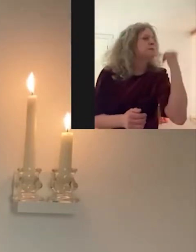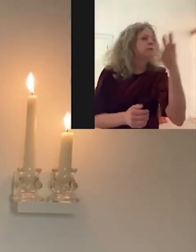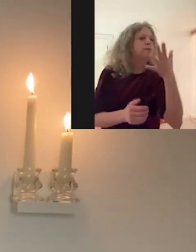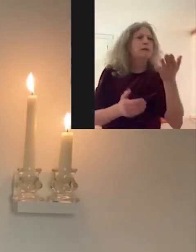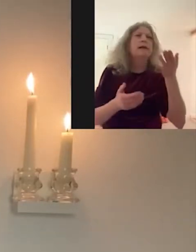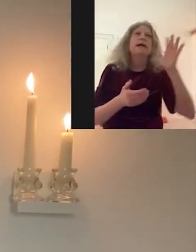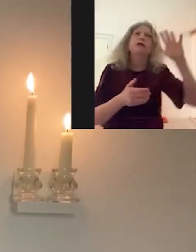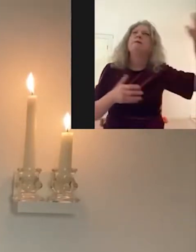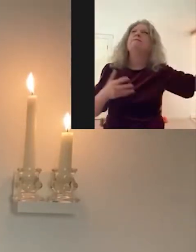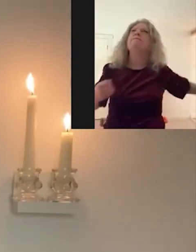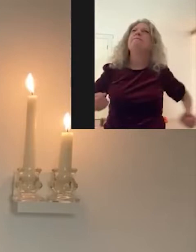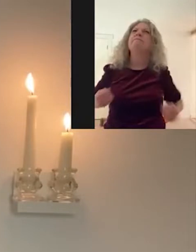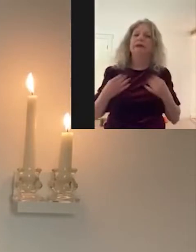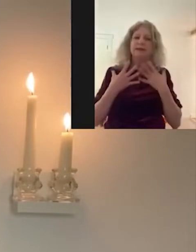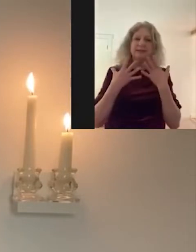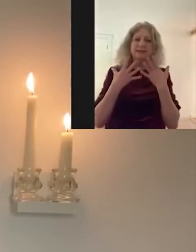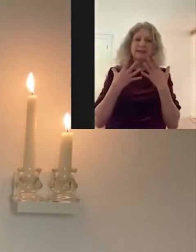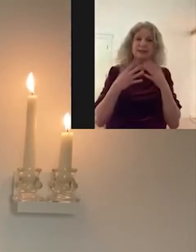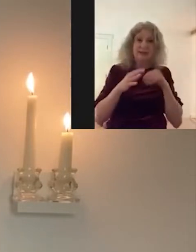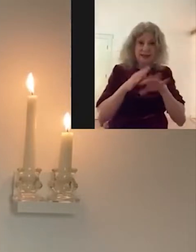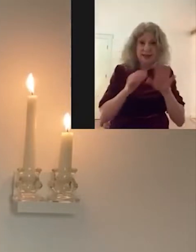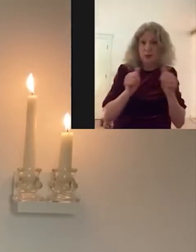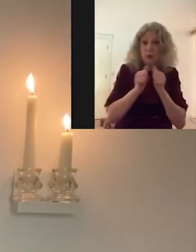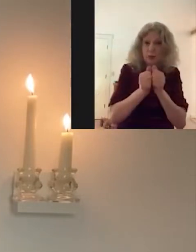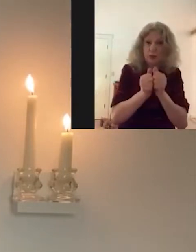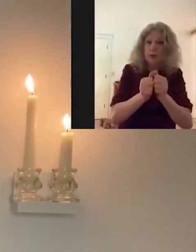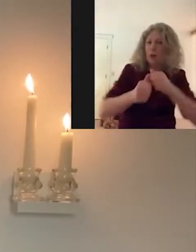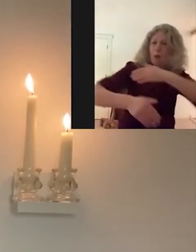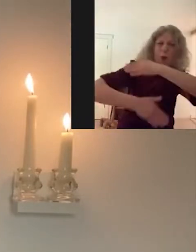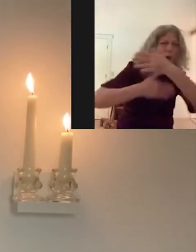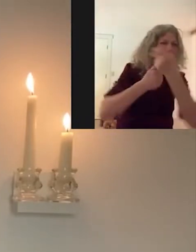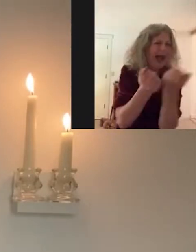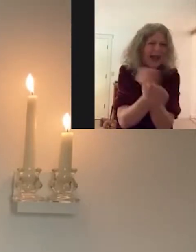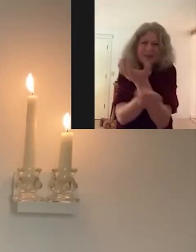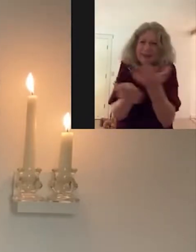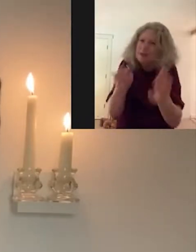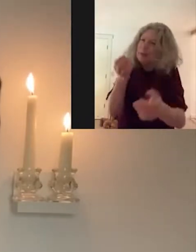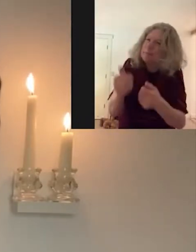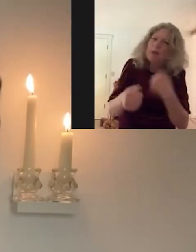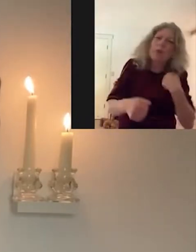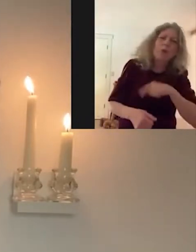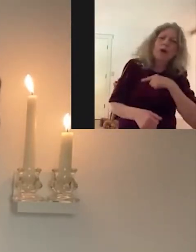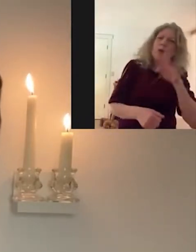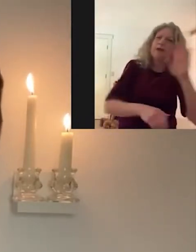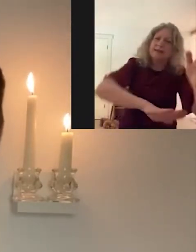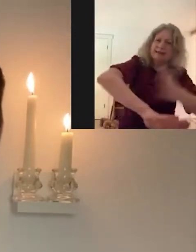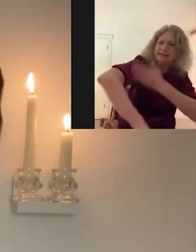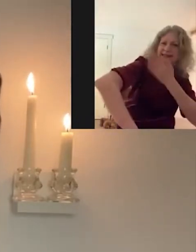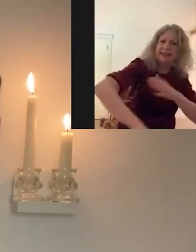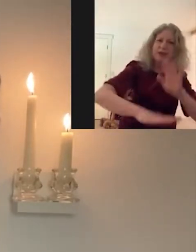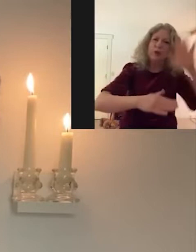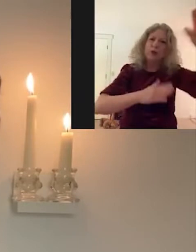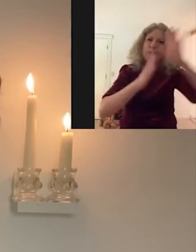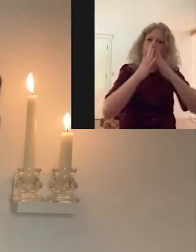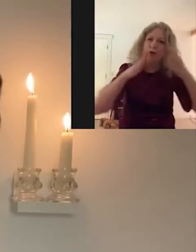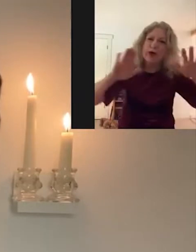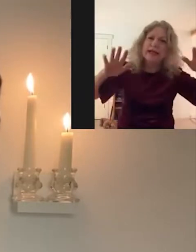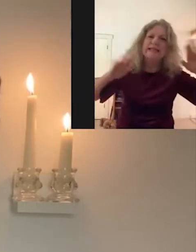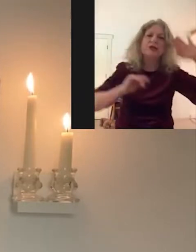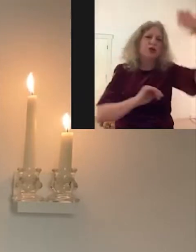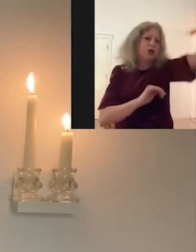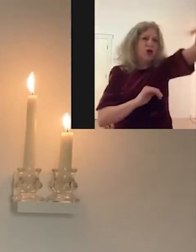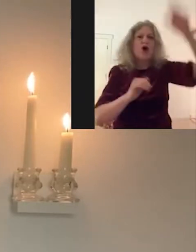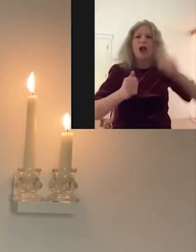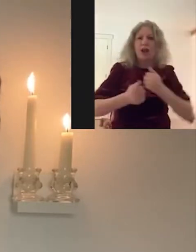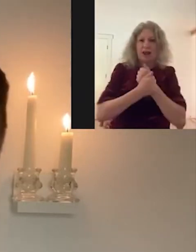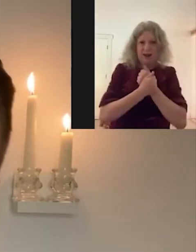us, so that in union with all creation, we might sing your praise and your love in our